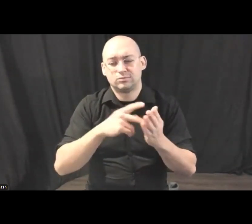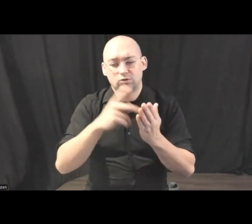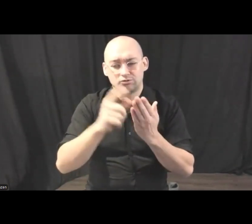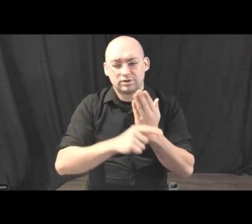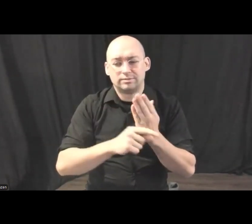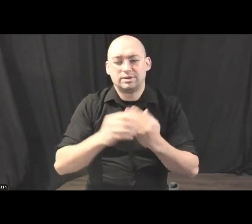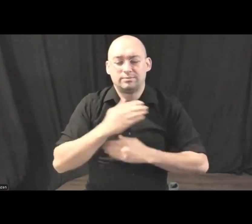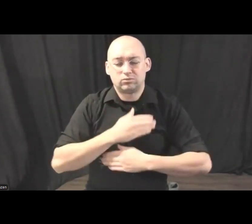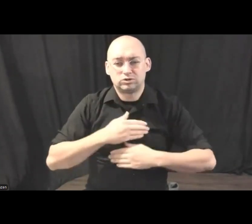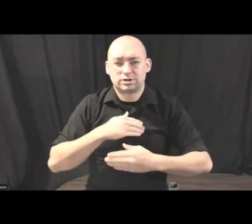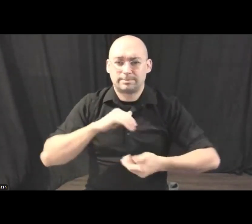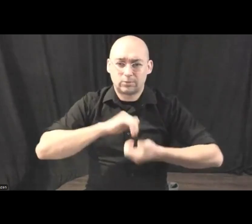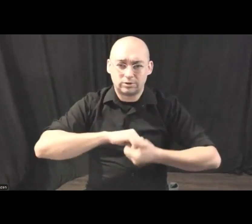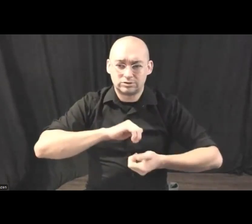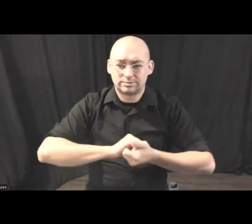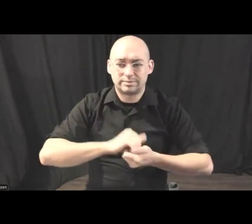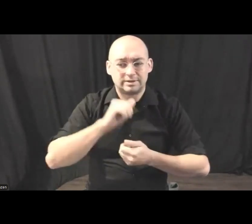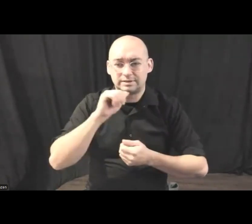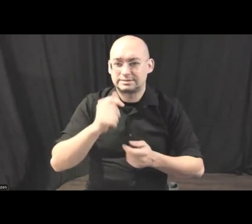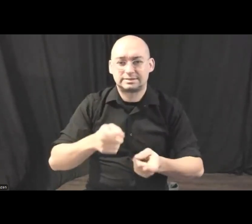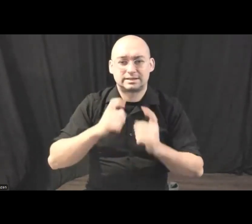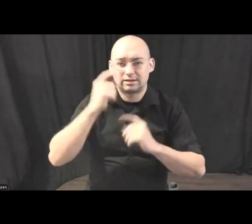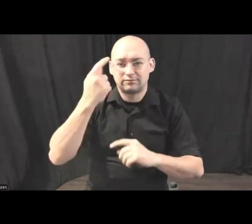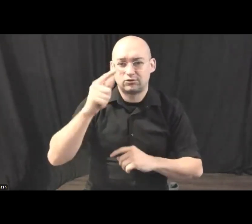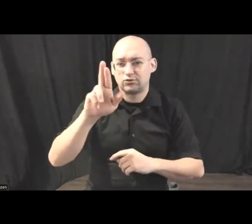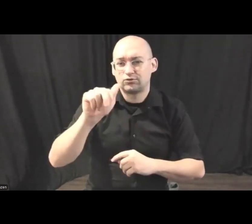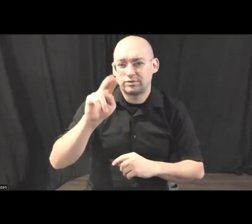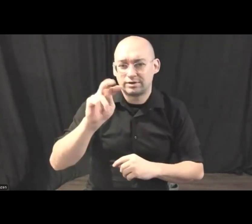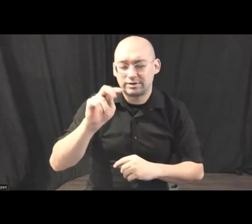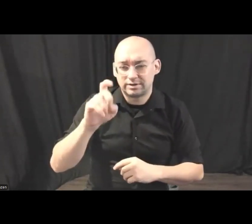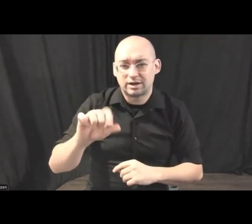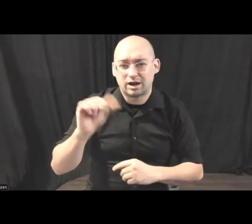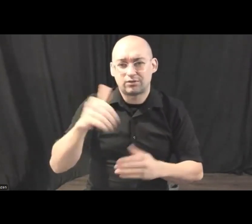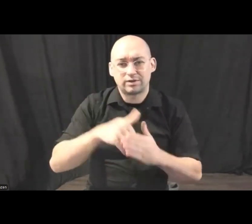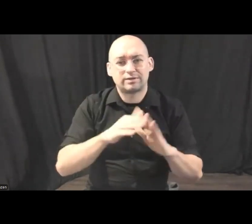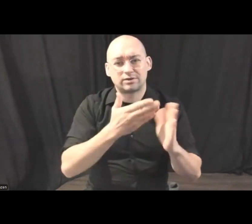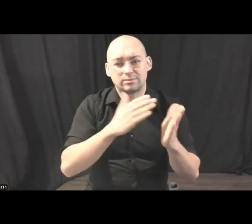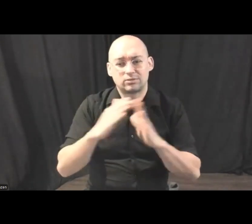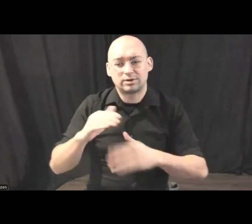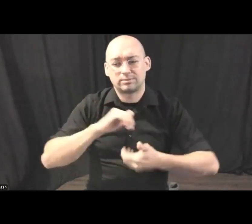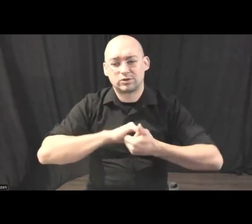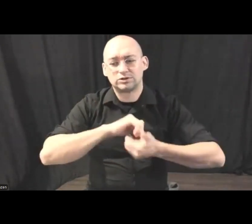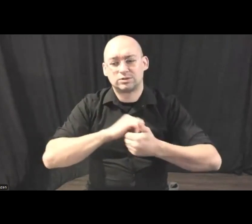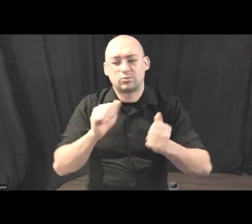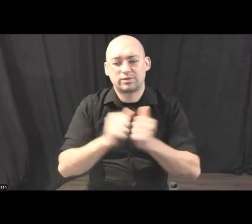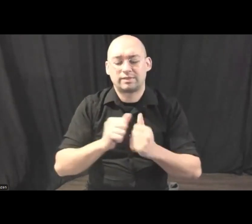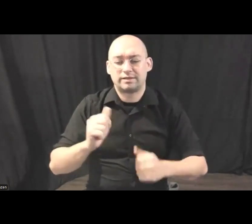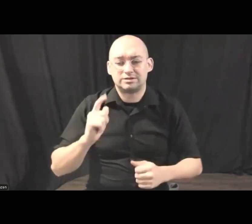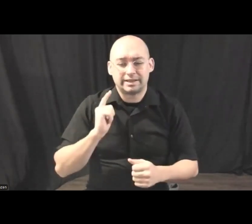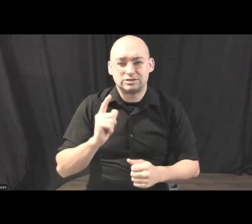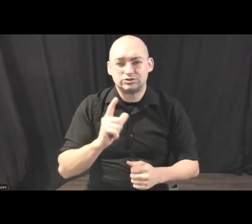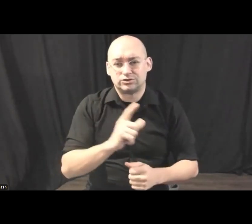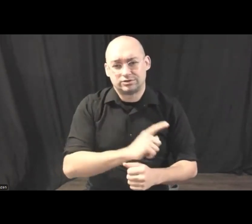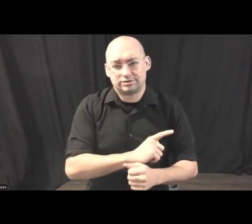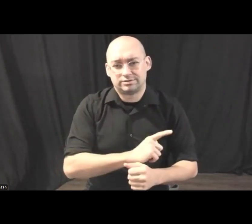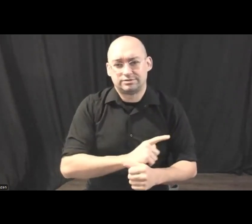don't take that partnership for granted, whether it be those of us in this room, in this community, or the partnership with the legislature, right? We do have a different ability to